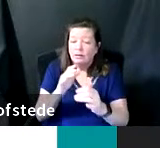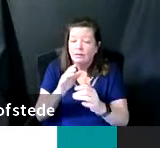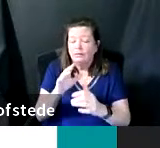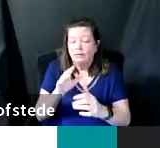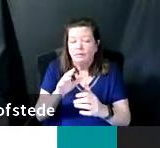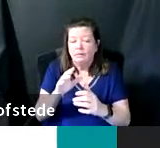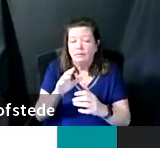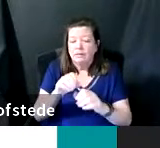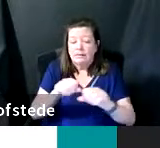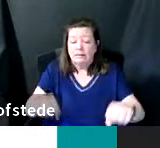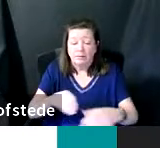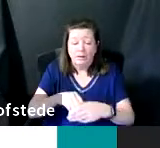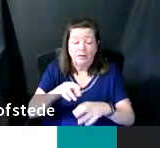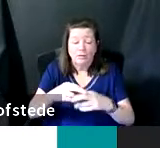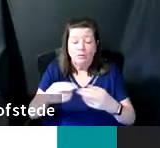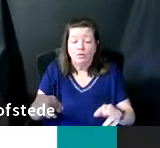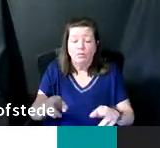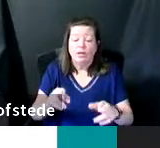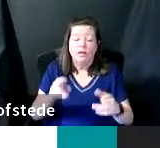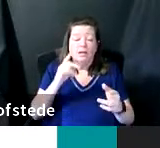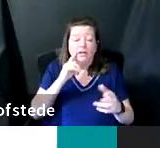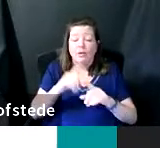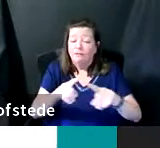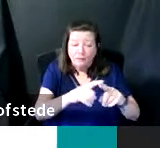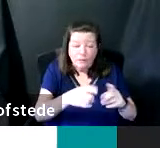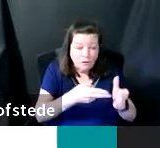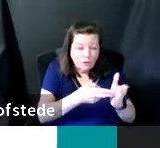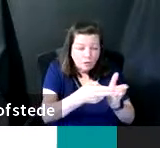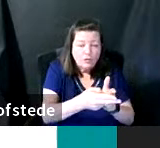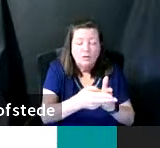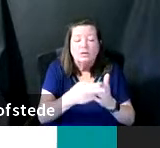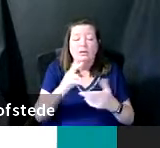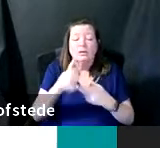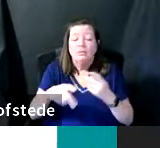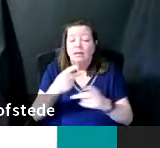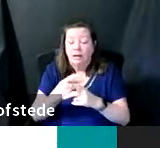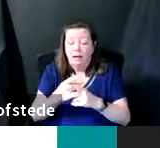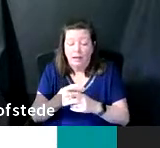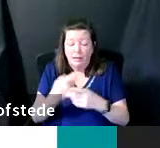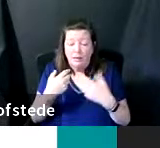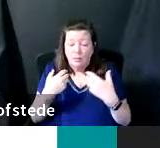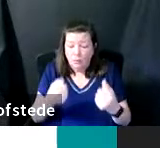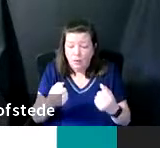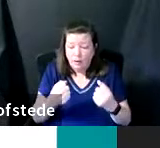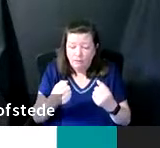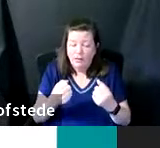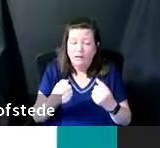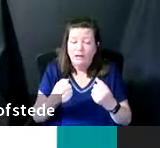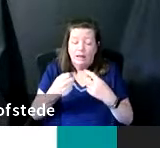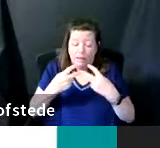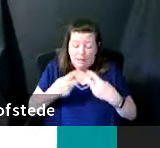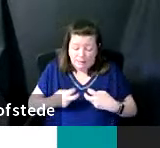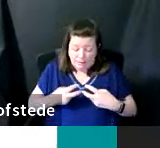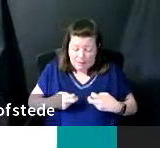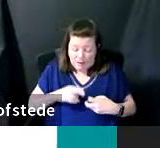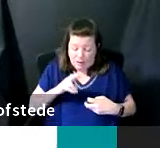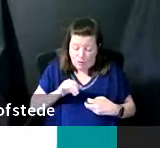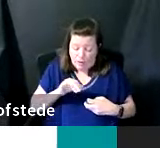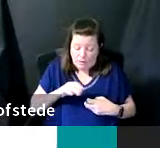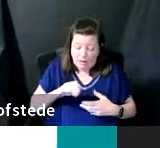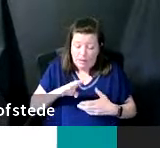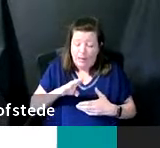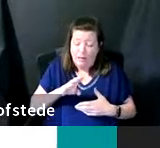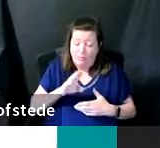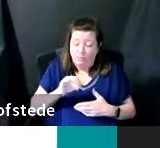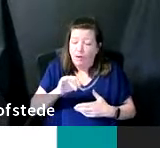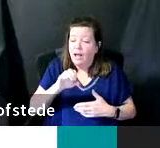multiple truths and norms, to be kind and brave, practice examining racially biased systems and processes, and for